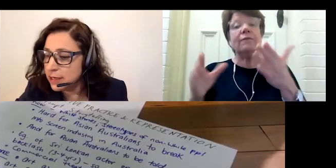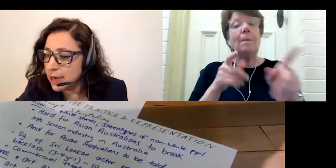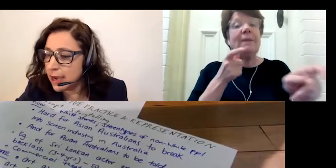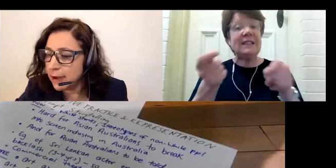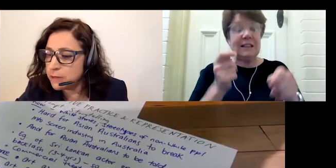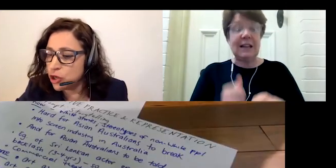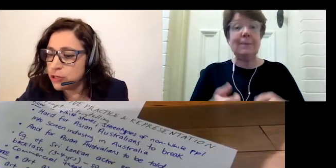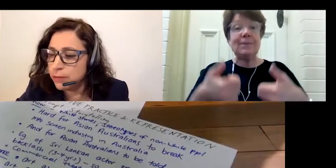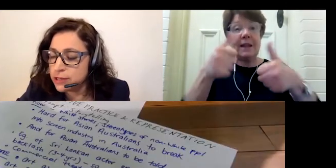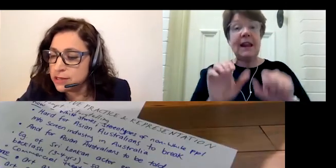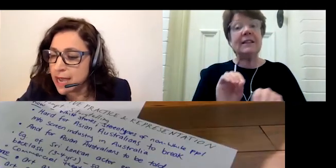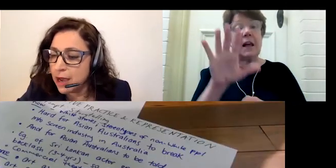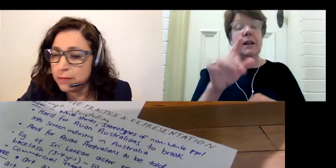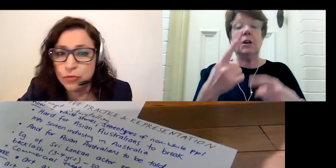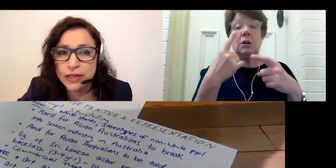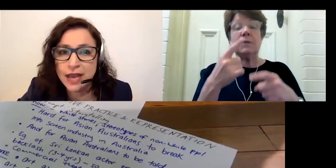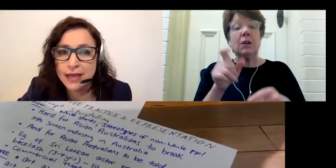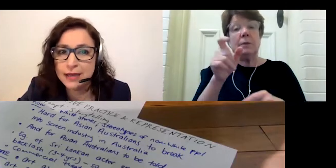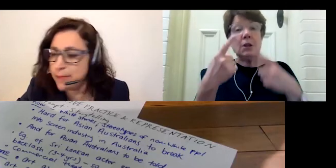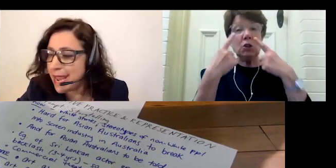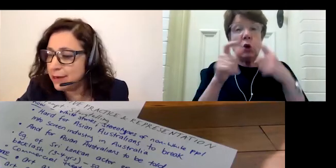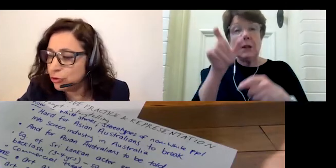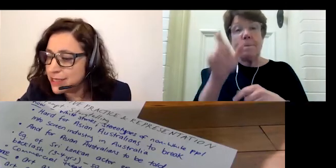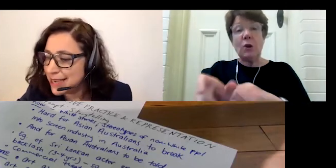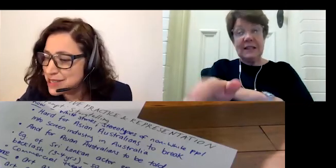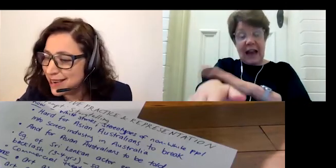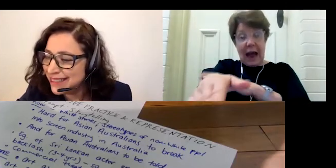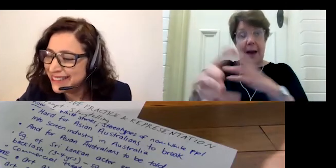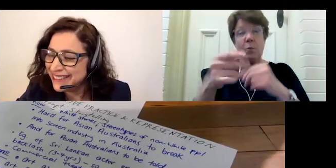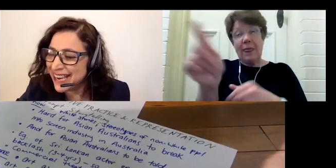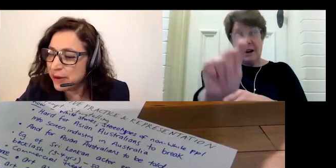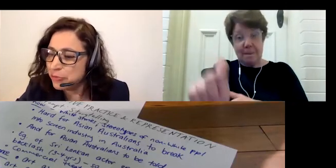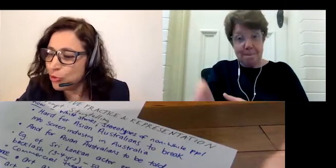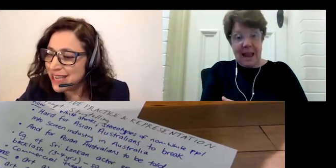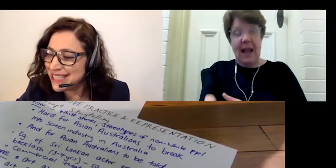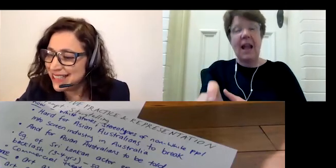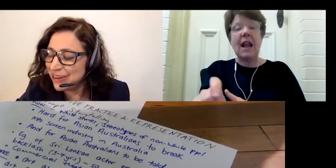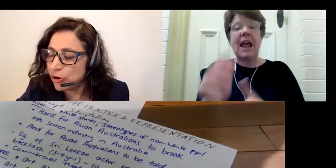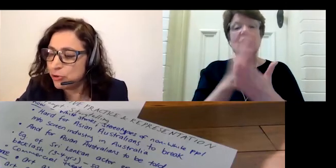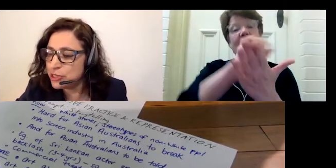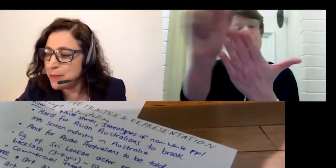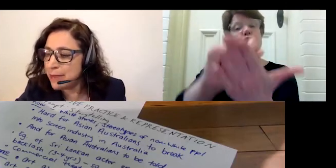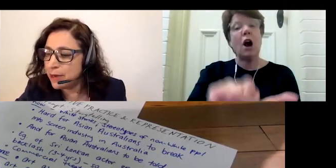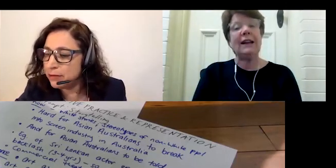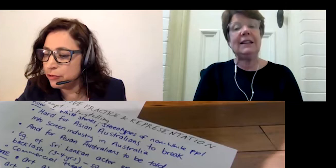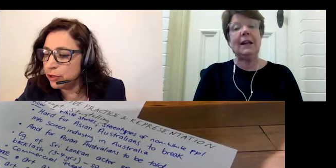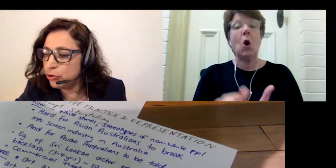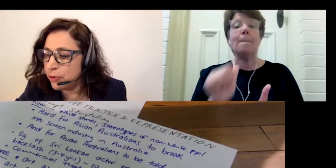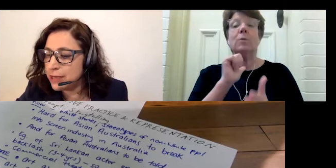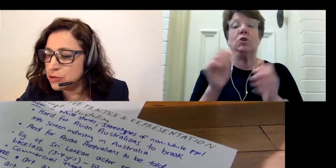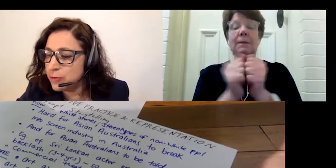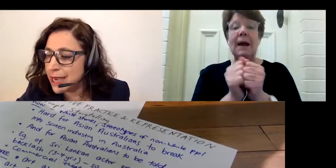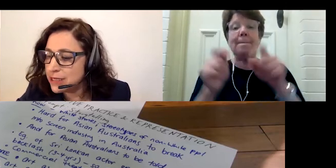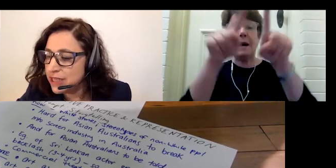is shows a person's arm with a pen or a texter writing on butcher's paper for a